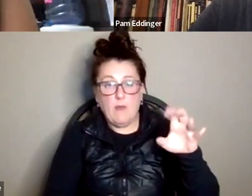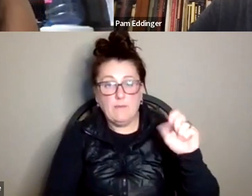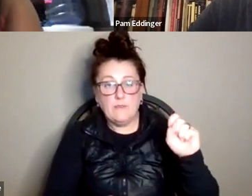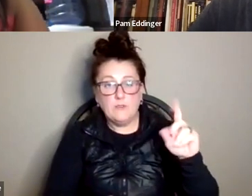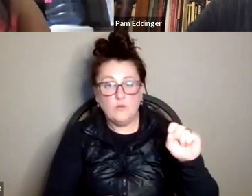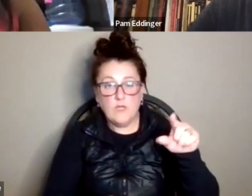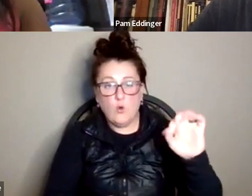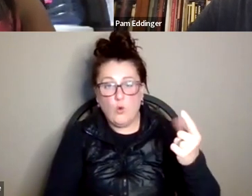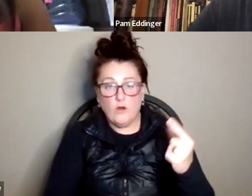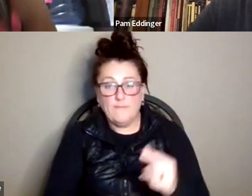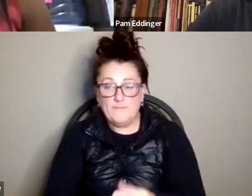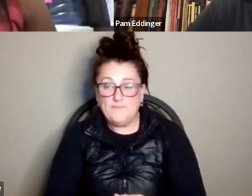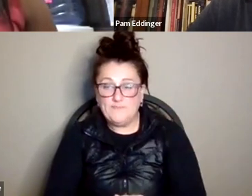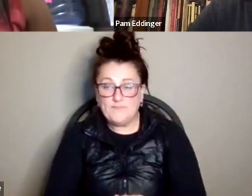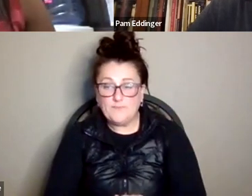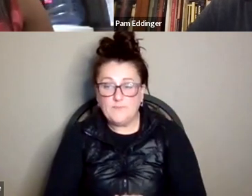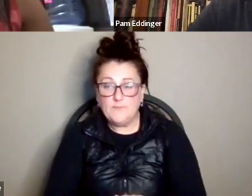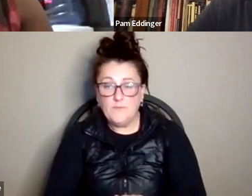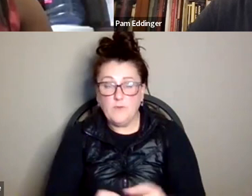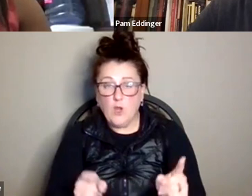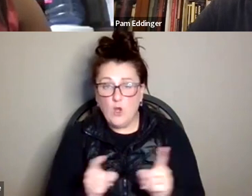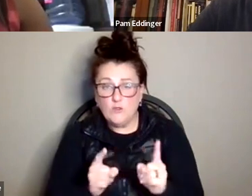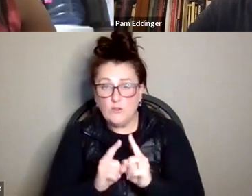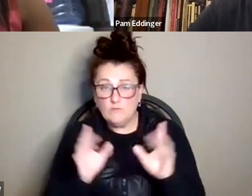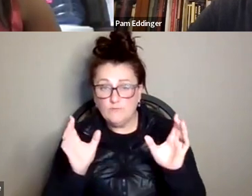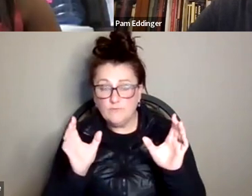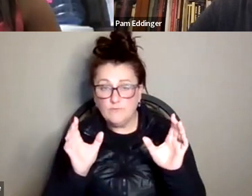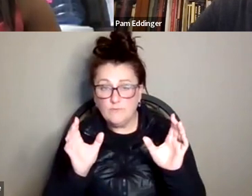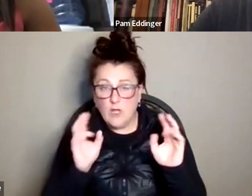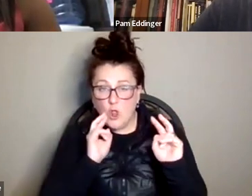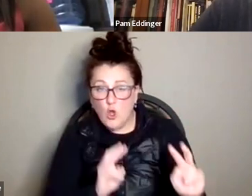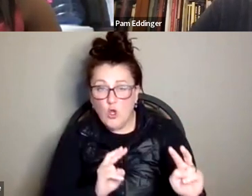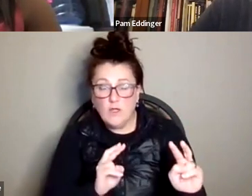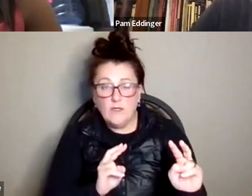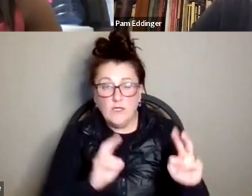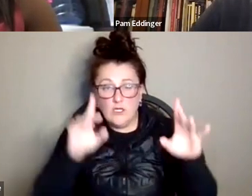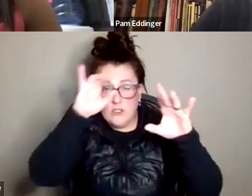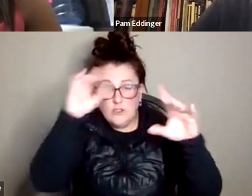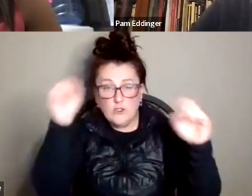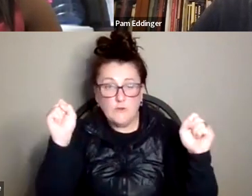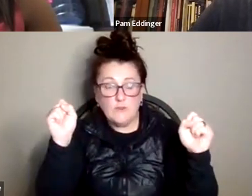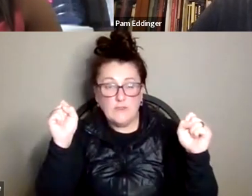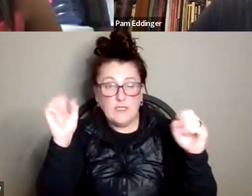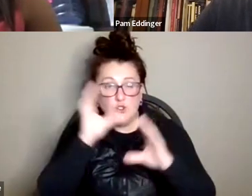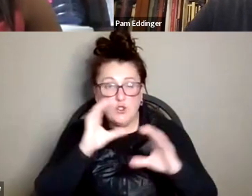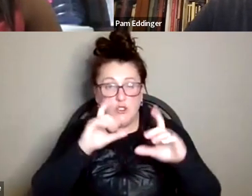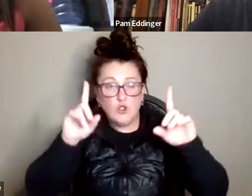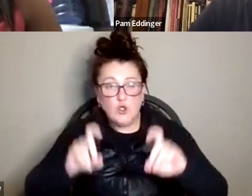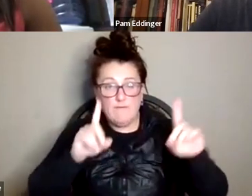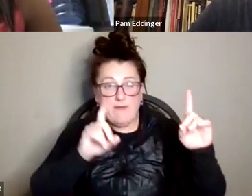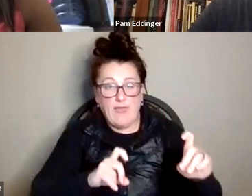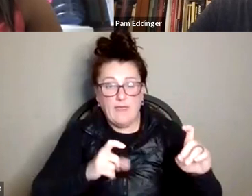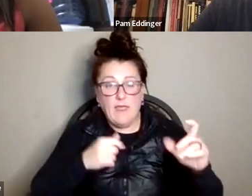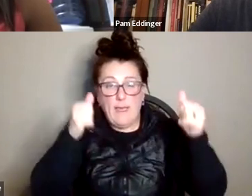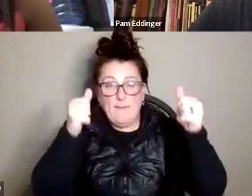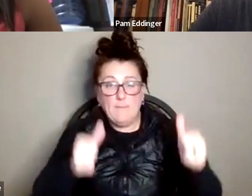superintendentsearch@bostonpublicschools.org. The other thing to be on a lookout for is the superintendent search survey. which will be posted